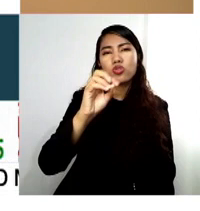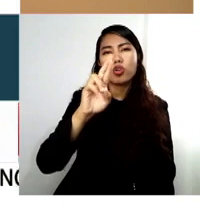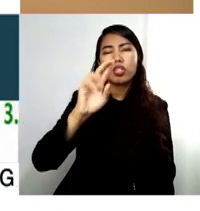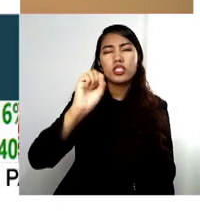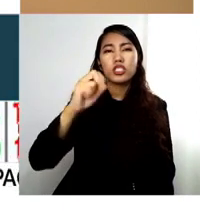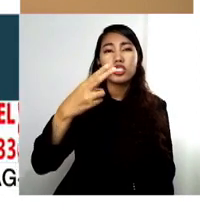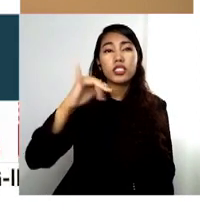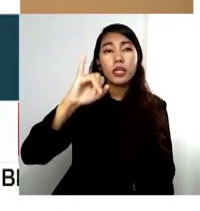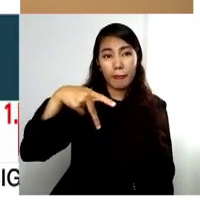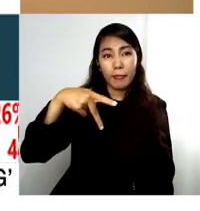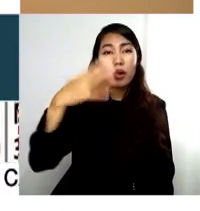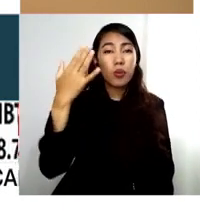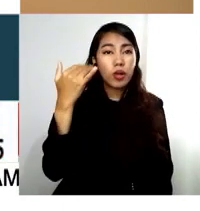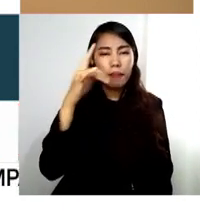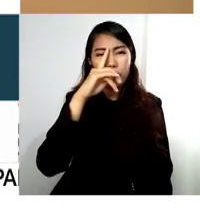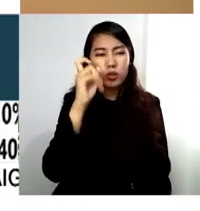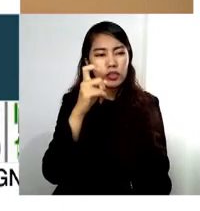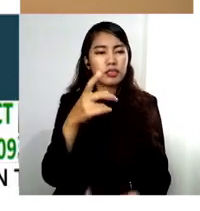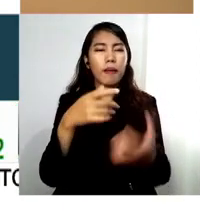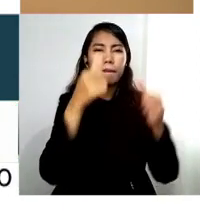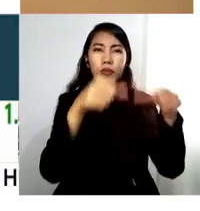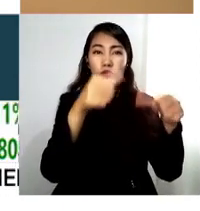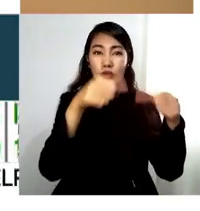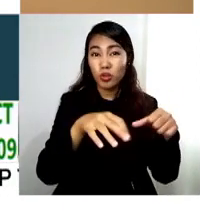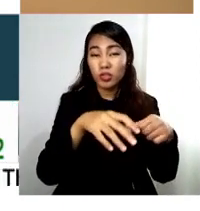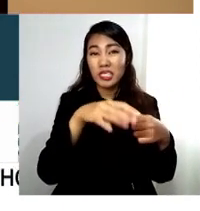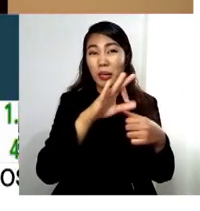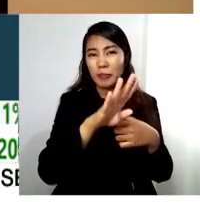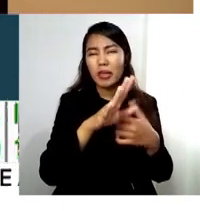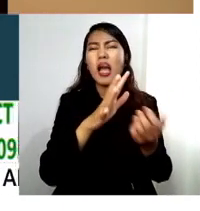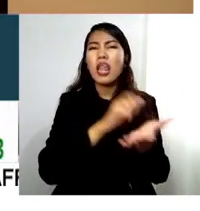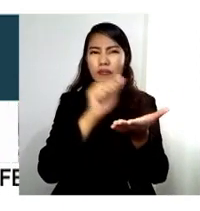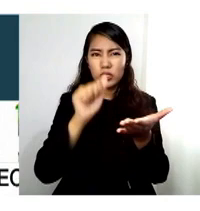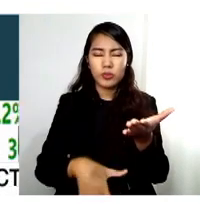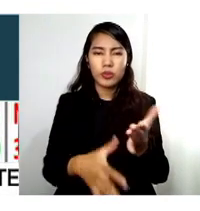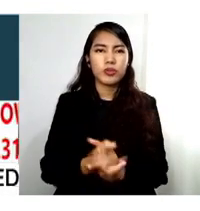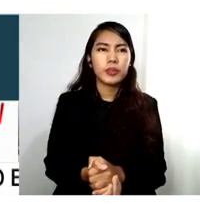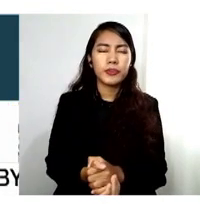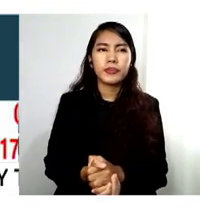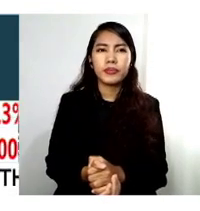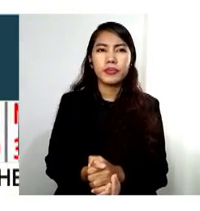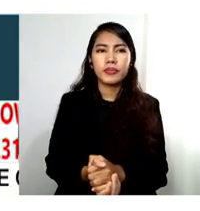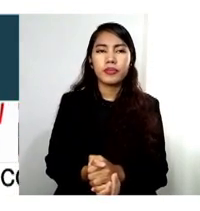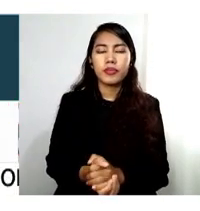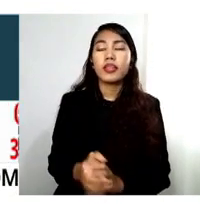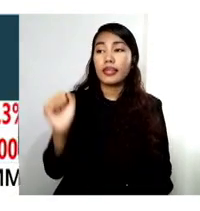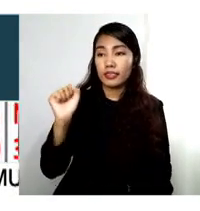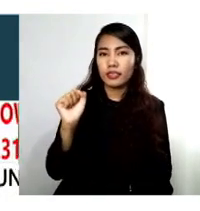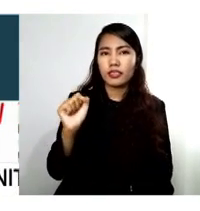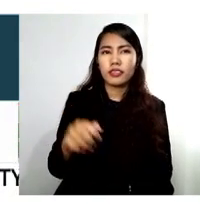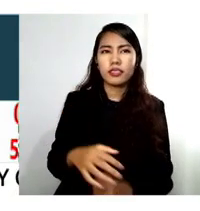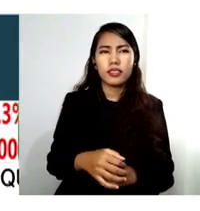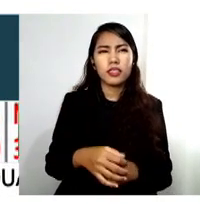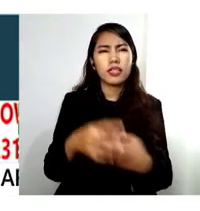were literally removed from the portal of Facebook. Mm. But that Hands Off Our Children advocacy